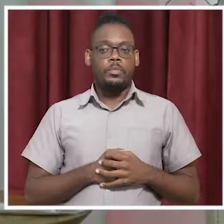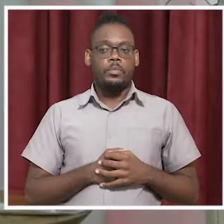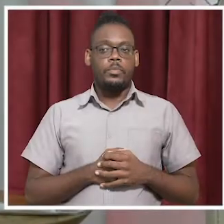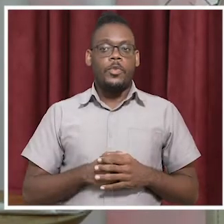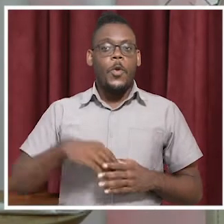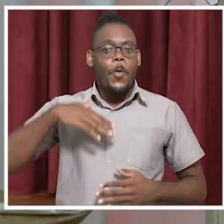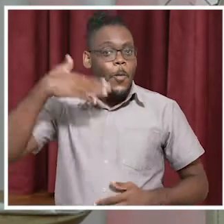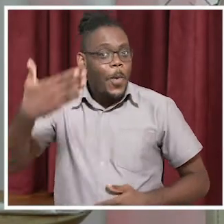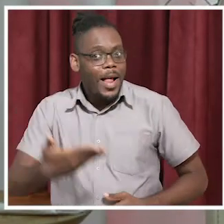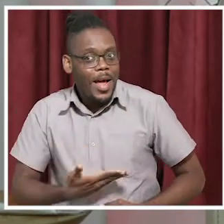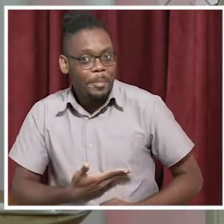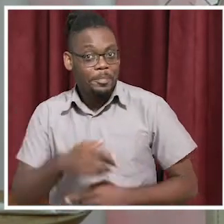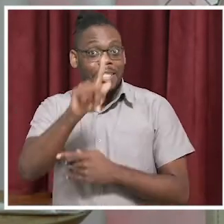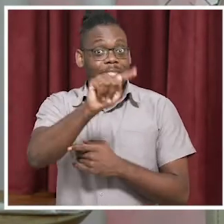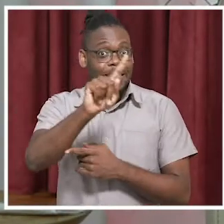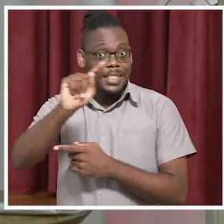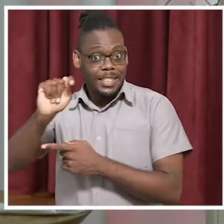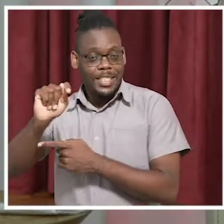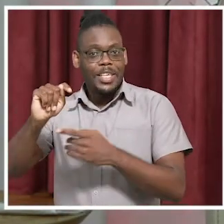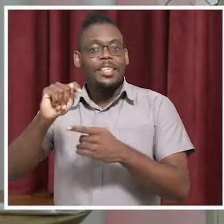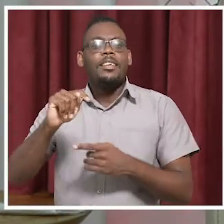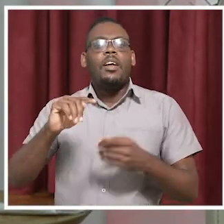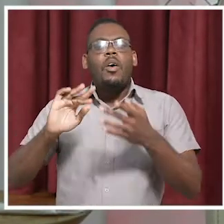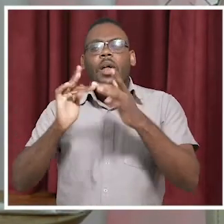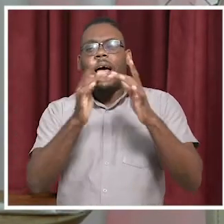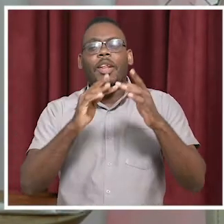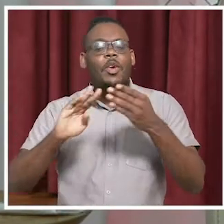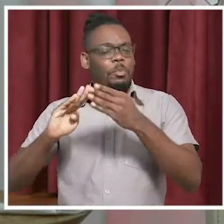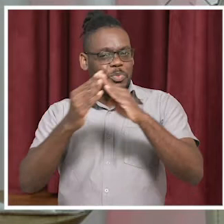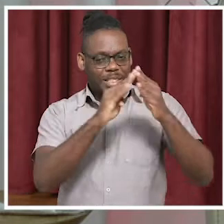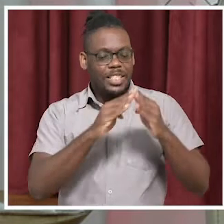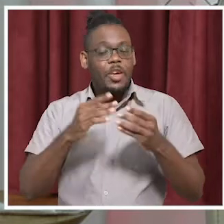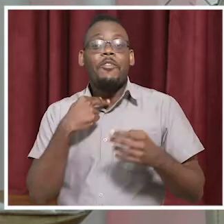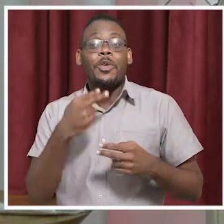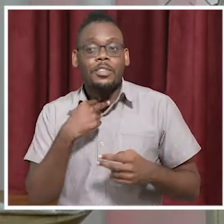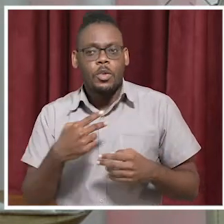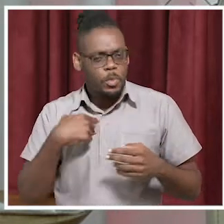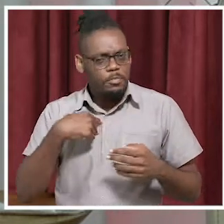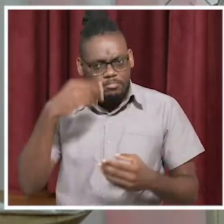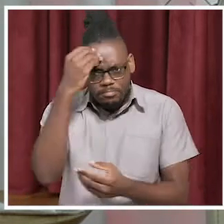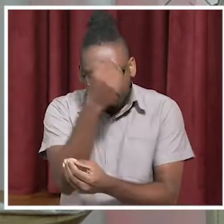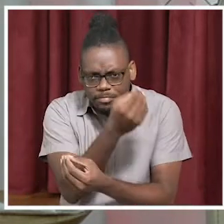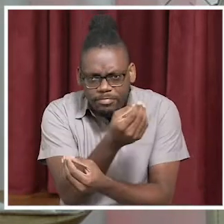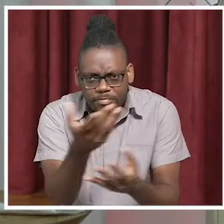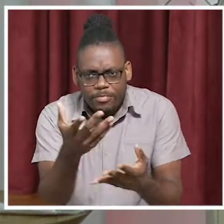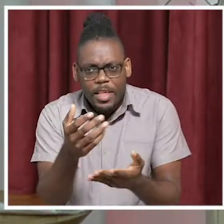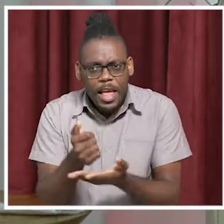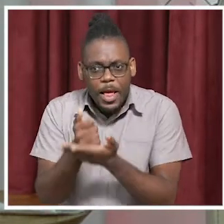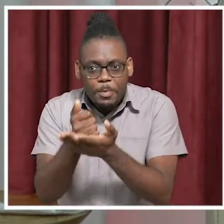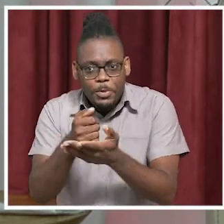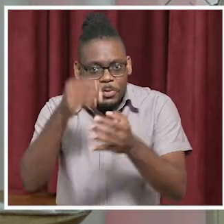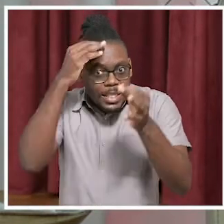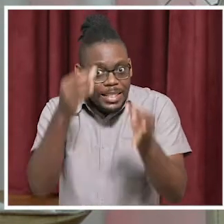Welcome to TT Online Community Voices, where we equip you with information to make informed decisions. Today, we are talking